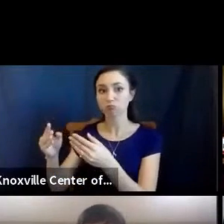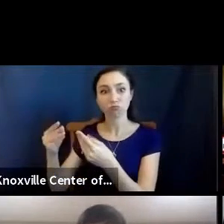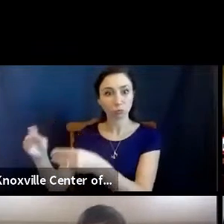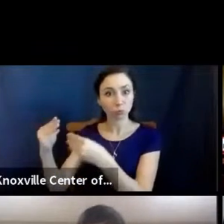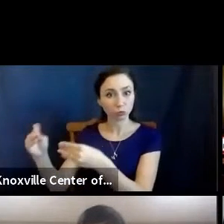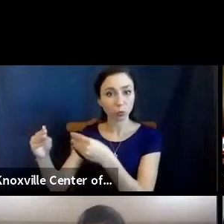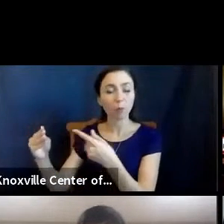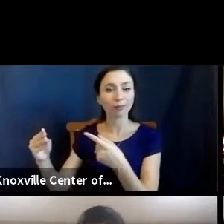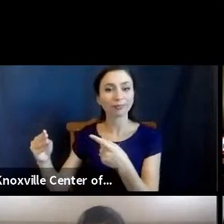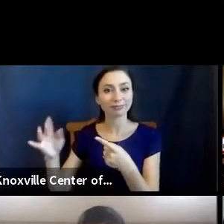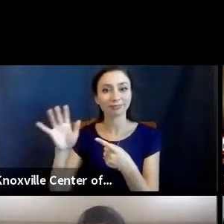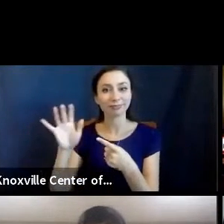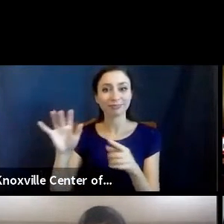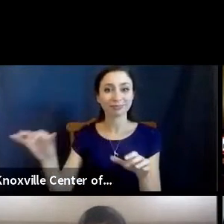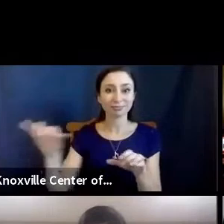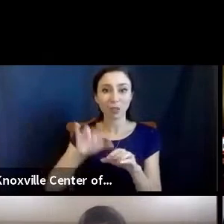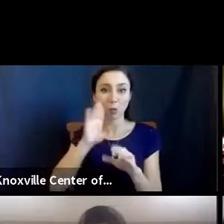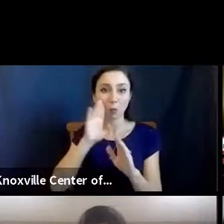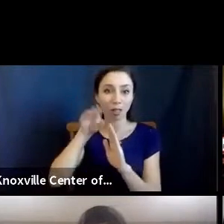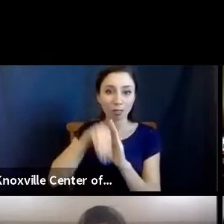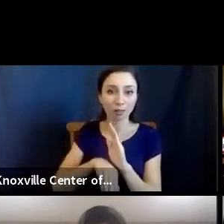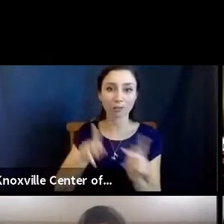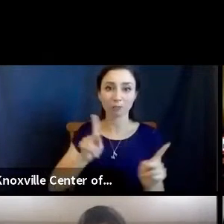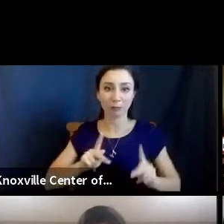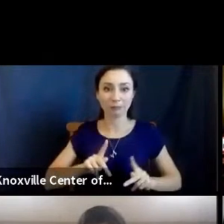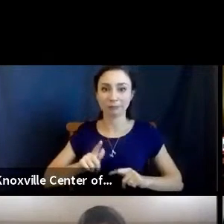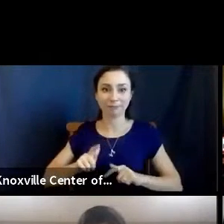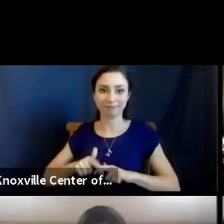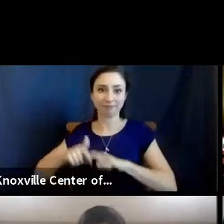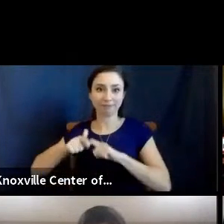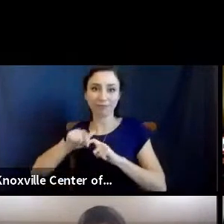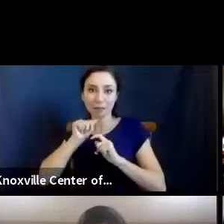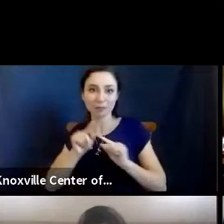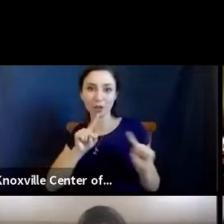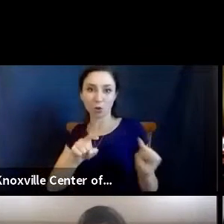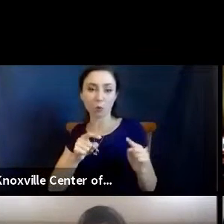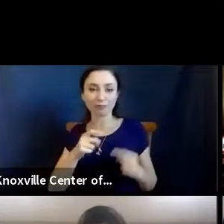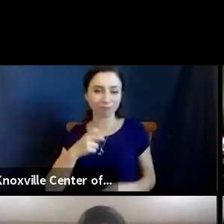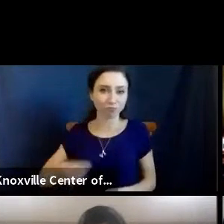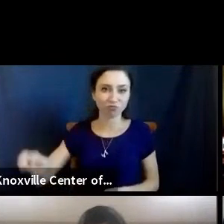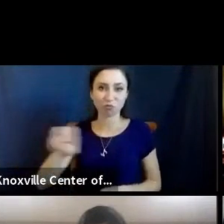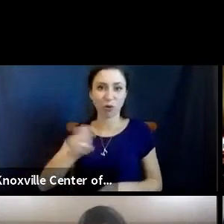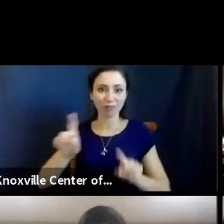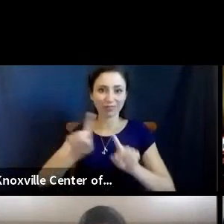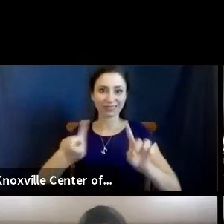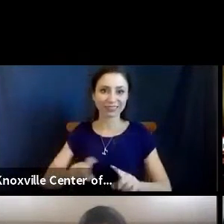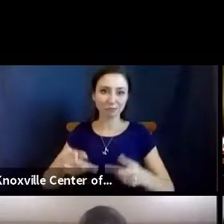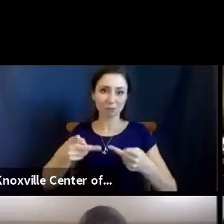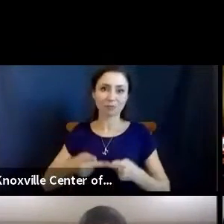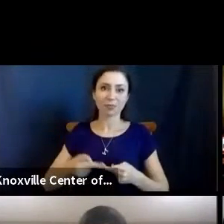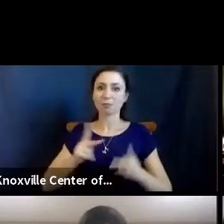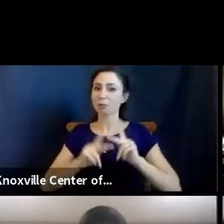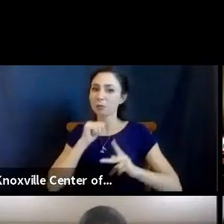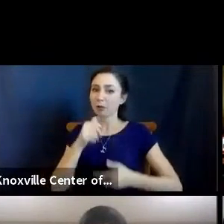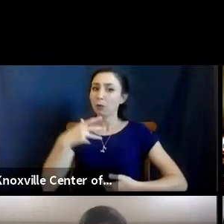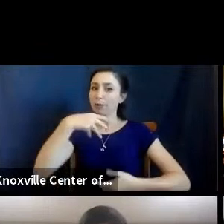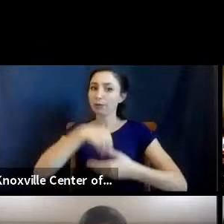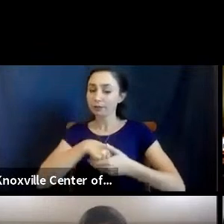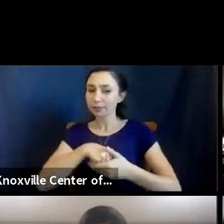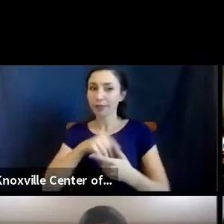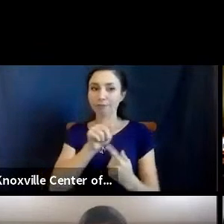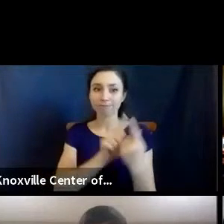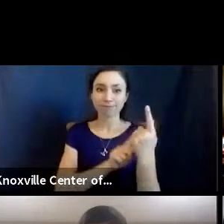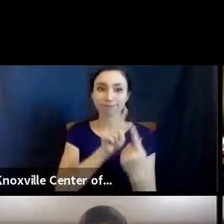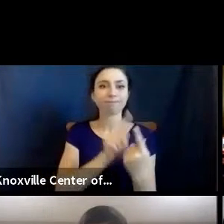general. Gasoline sales will decline as people reduce unnecessary travel. People are less likely to engage